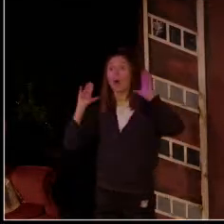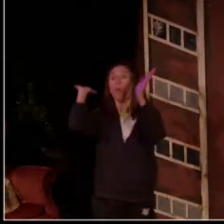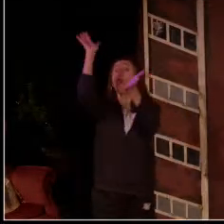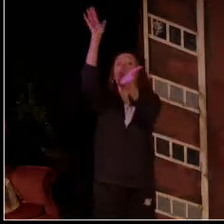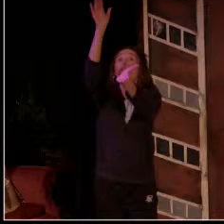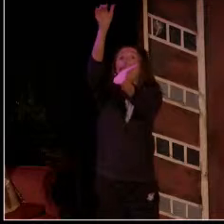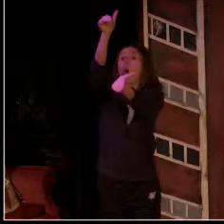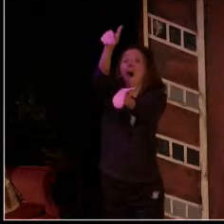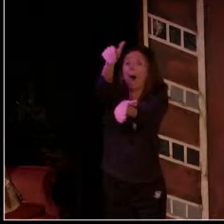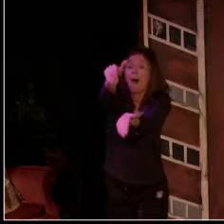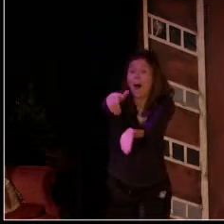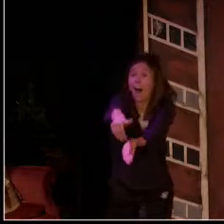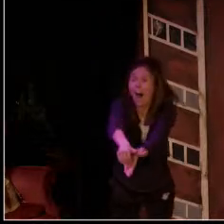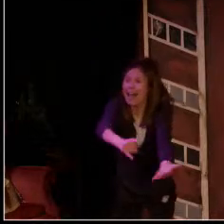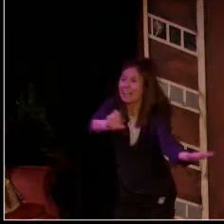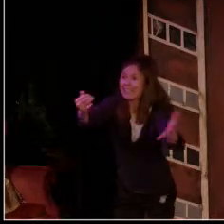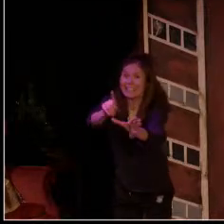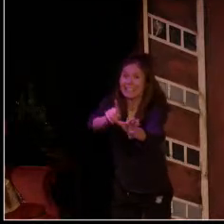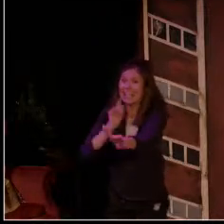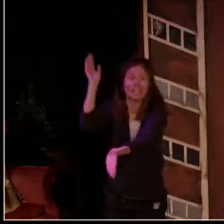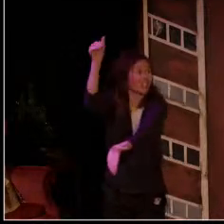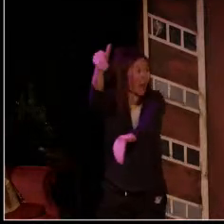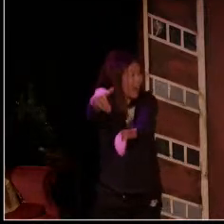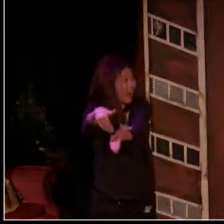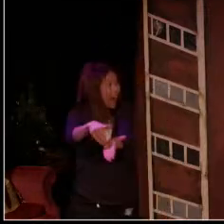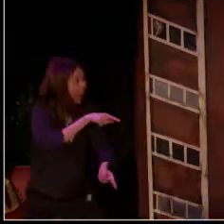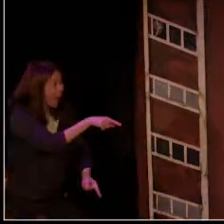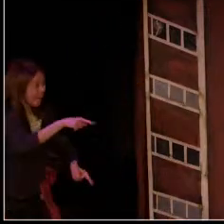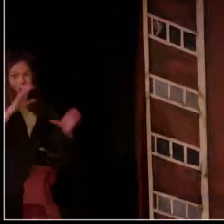which Florizel I now name to you.